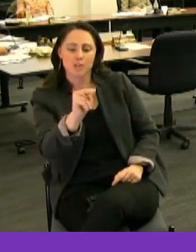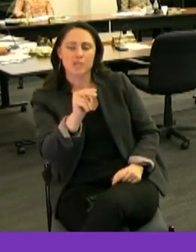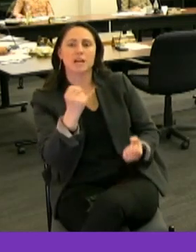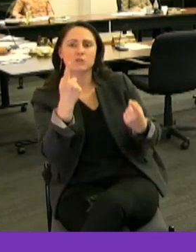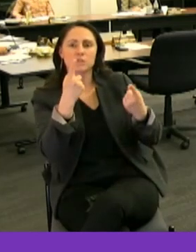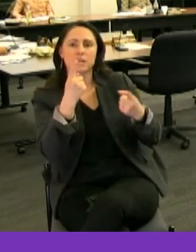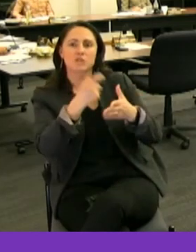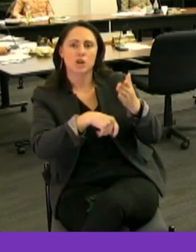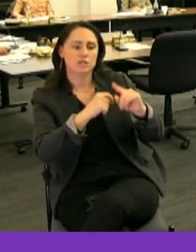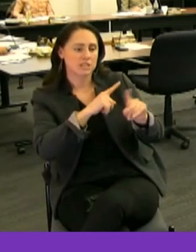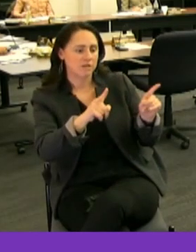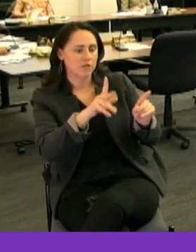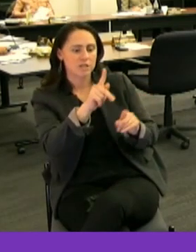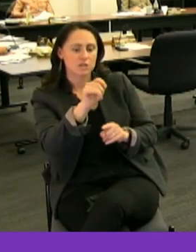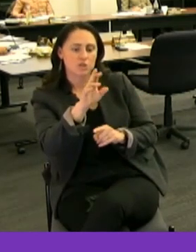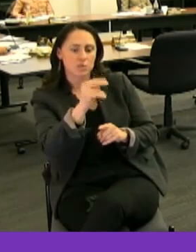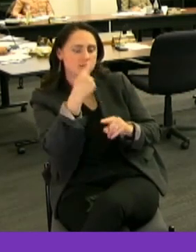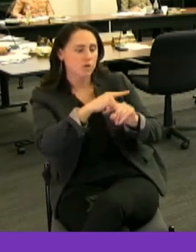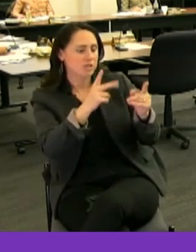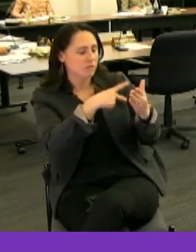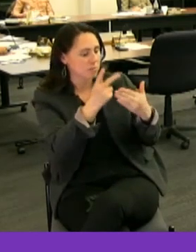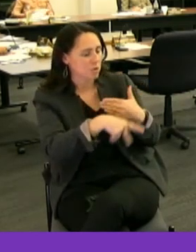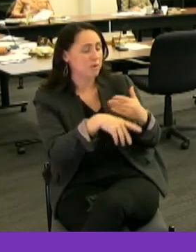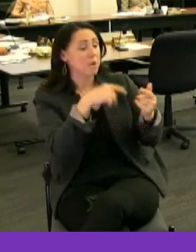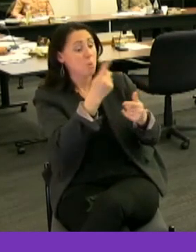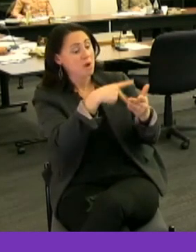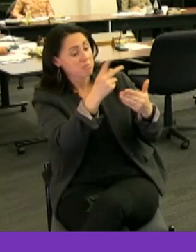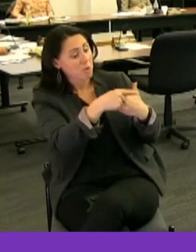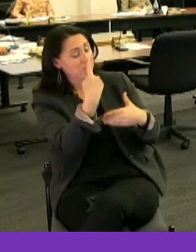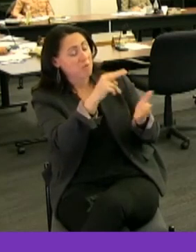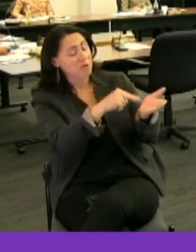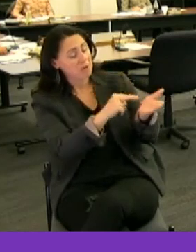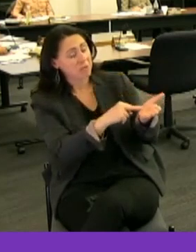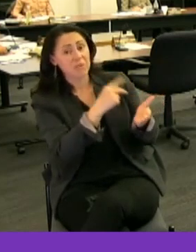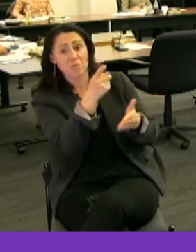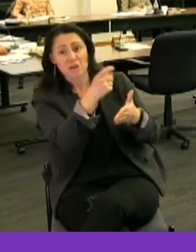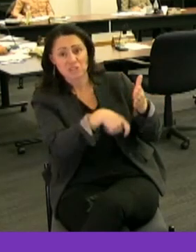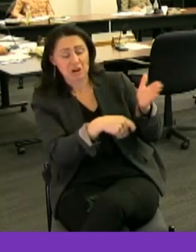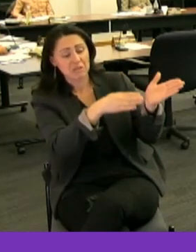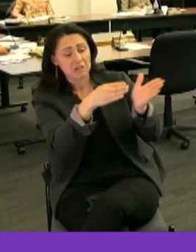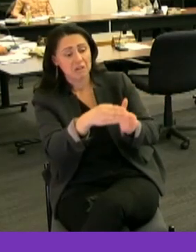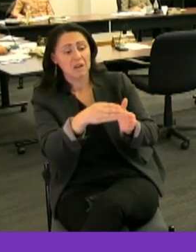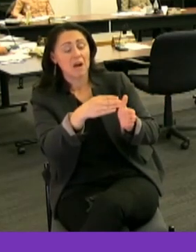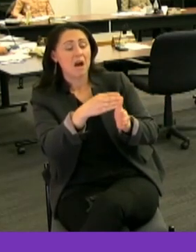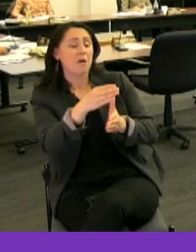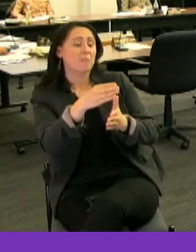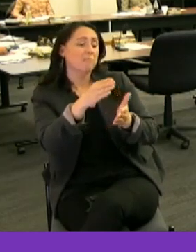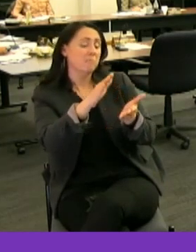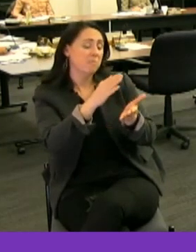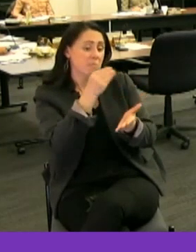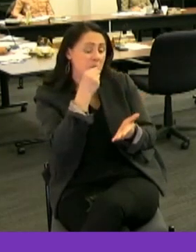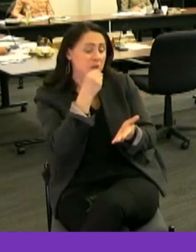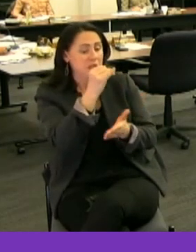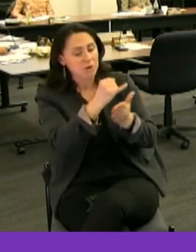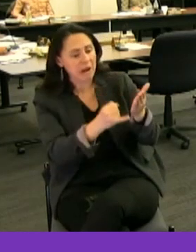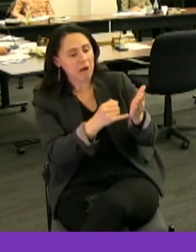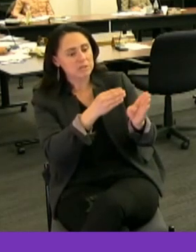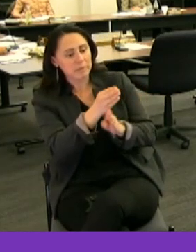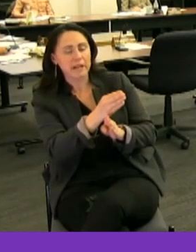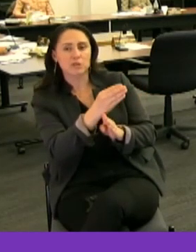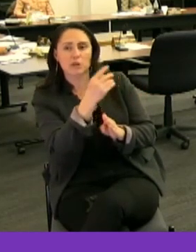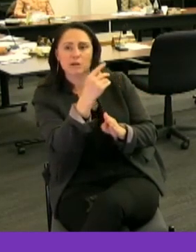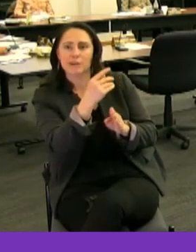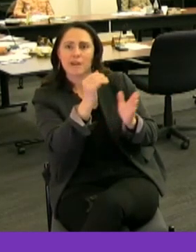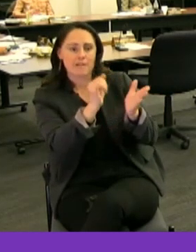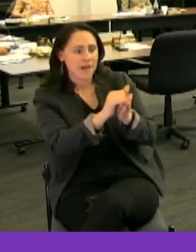different tuition for different programs. We charge a certain program for nurses, certain program for culinary arts major, because